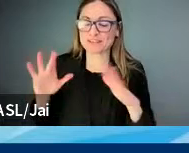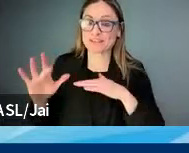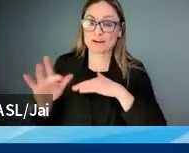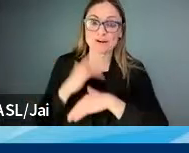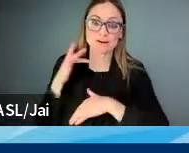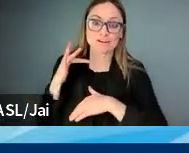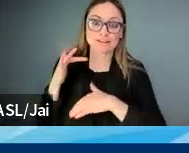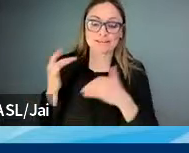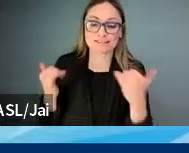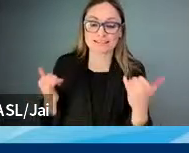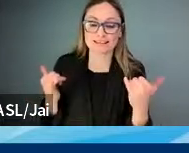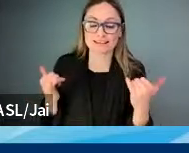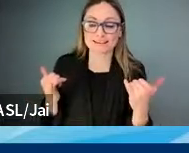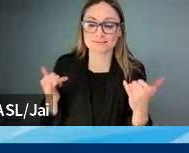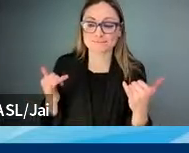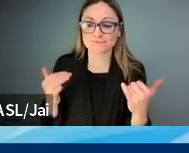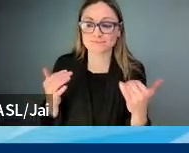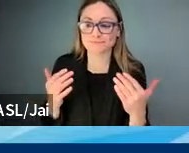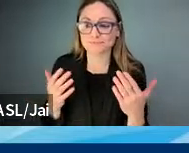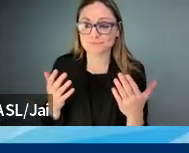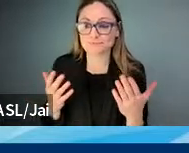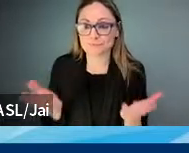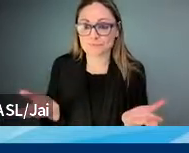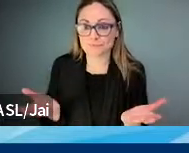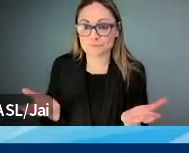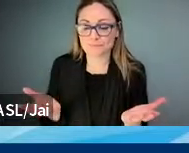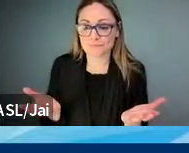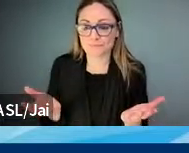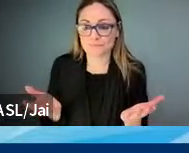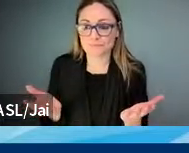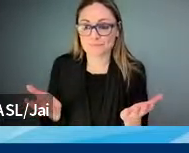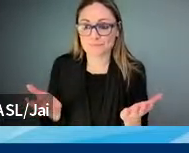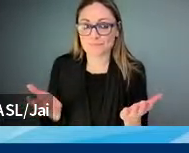early today. So